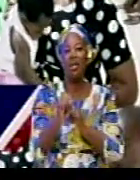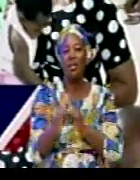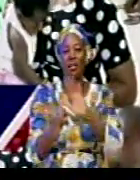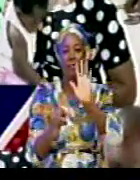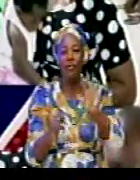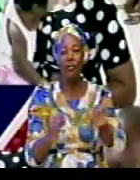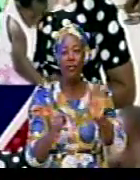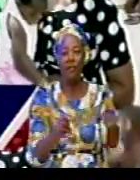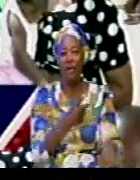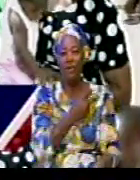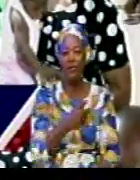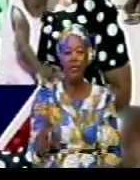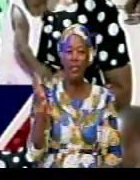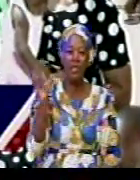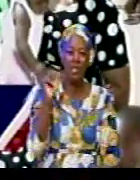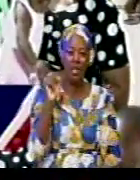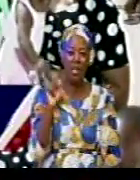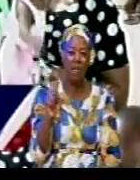Isaiah